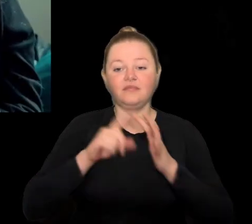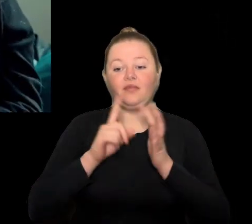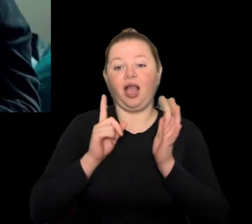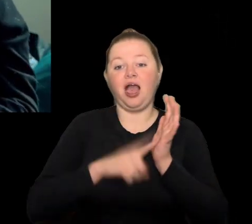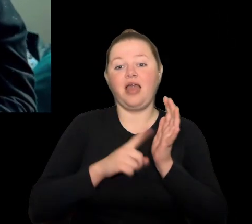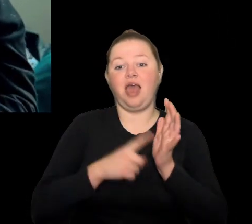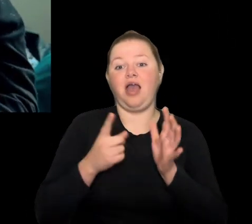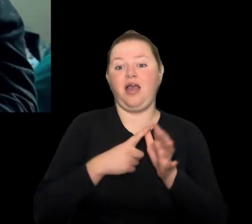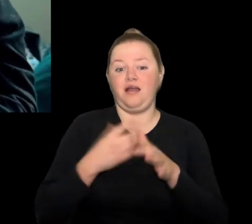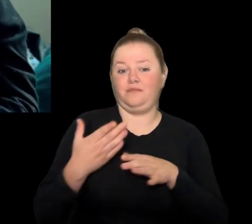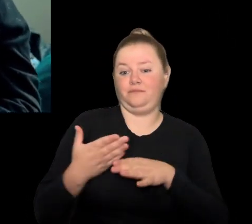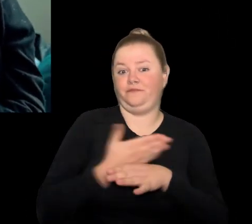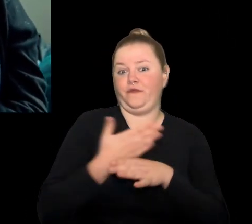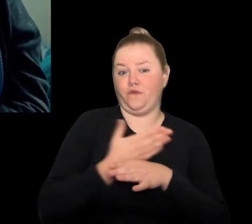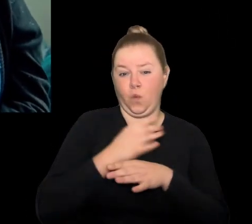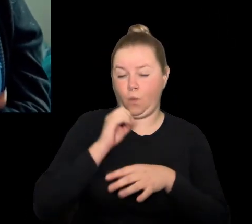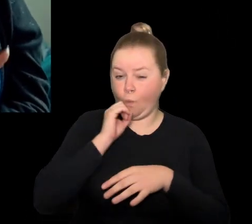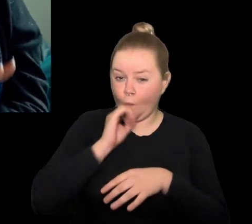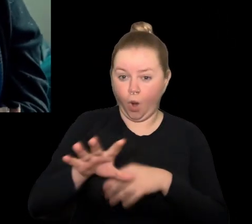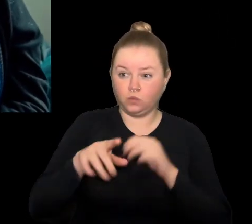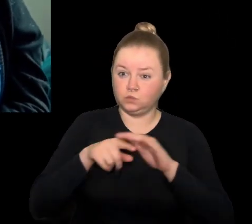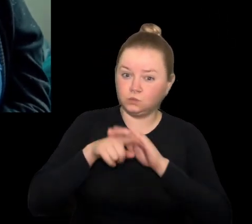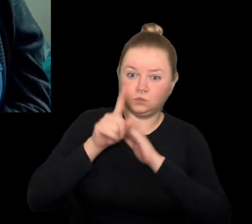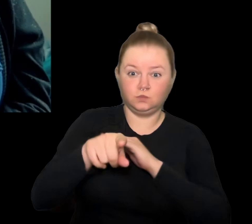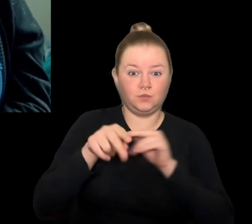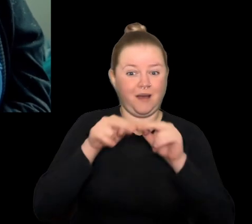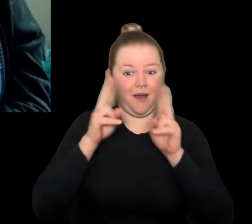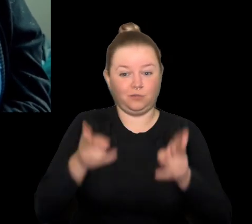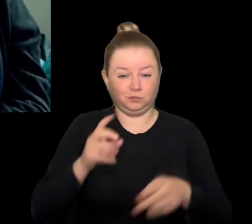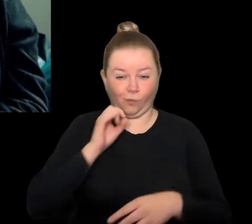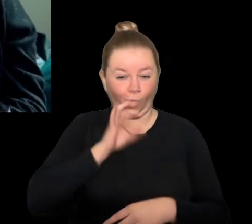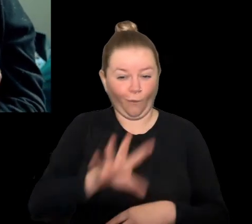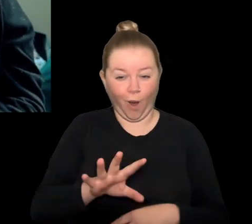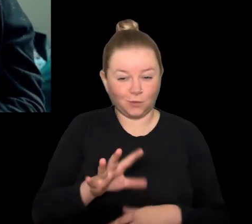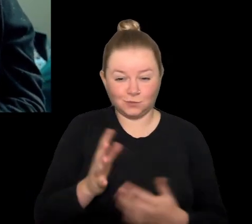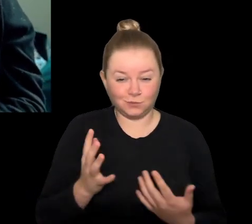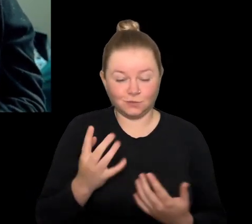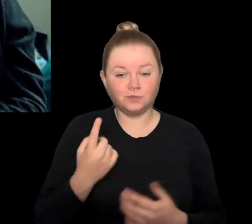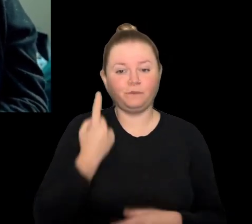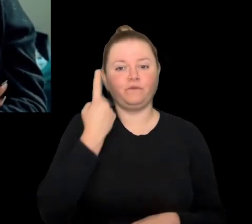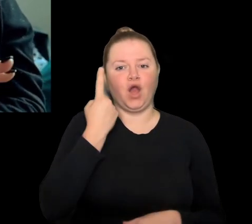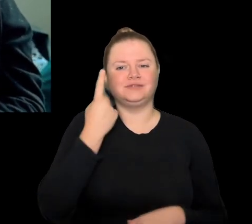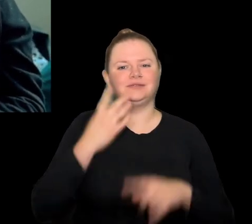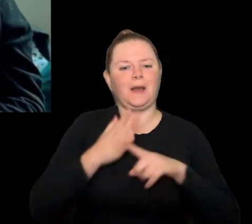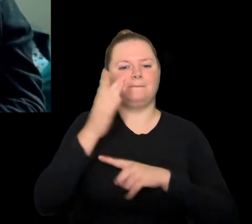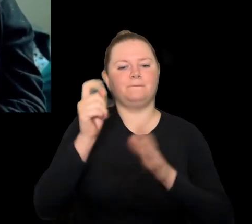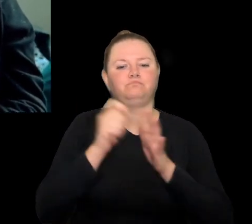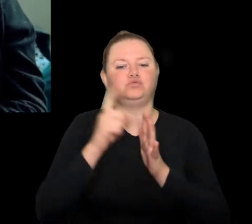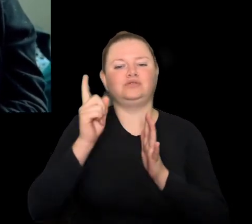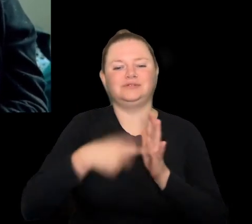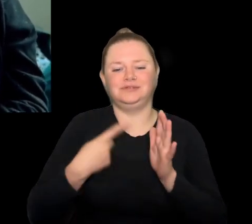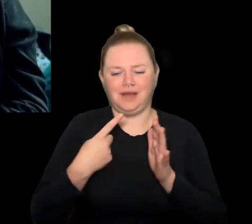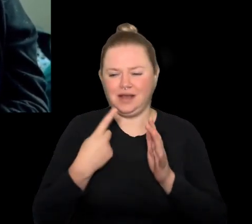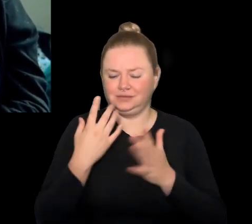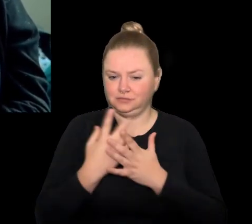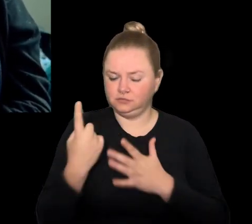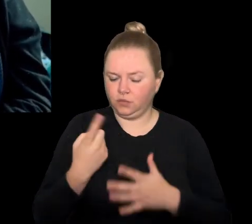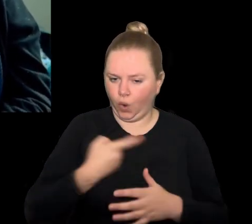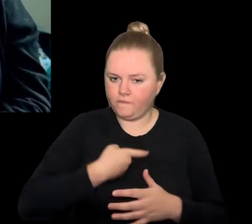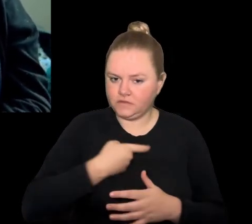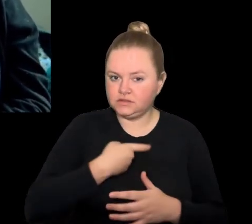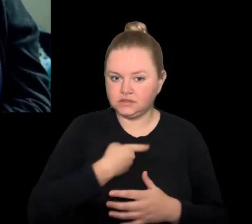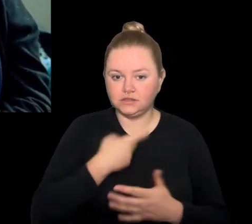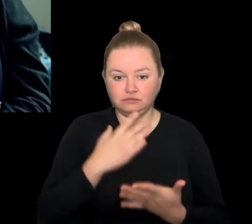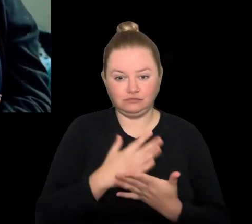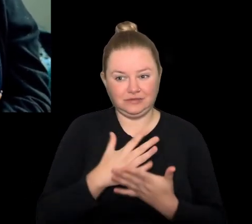Ella went from she wouldn't leave the house to, the first time she came to the project, she,